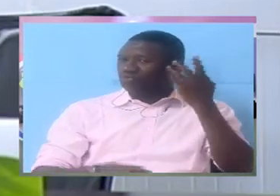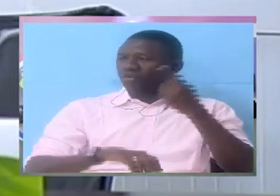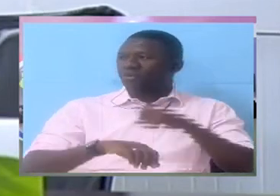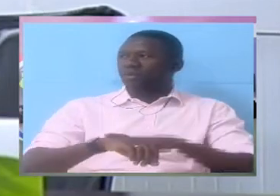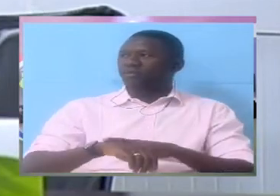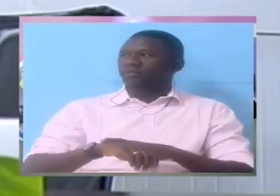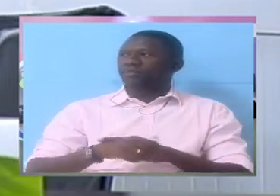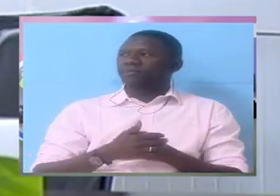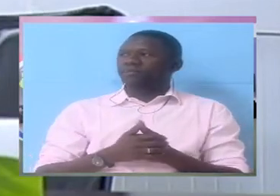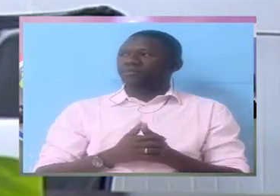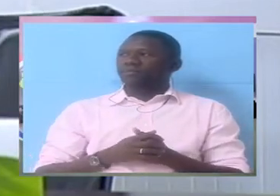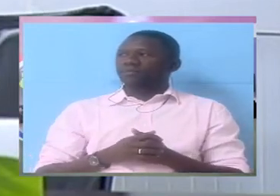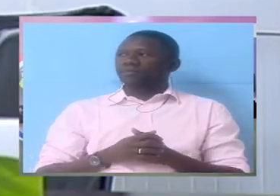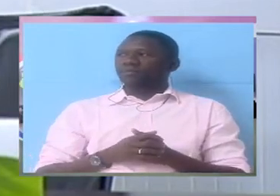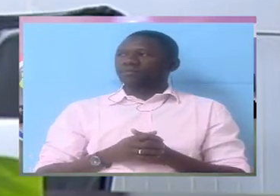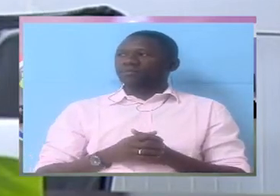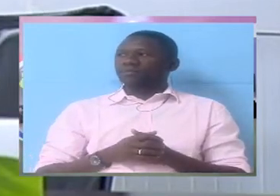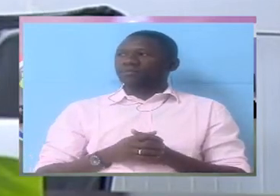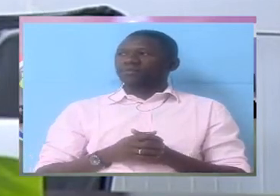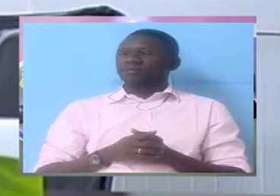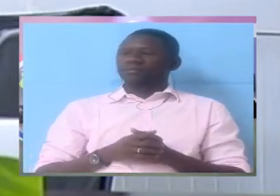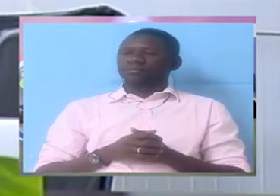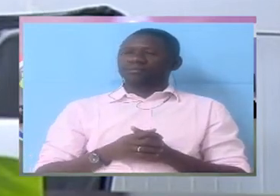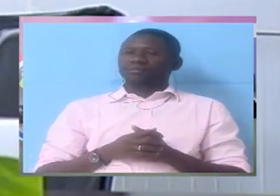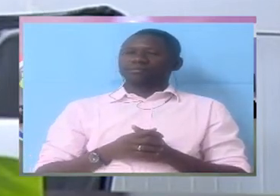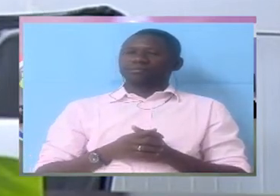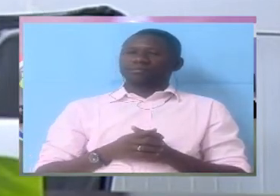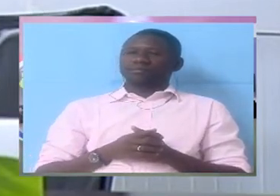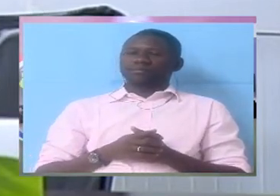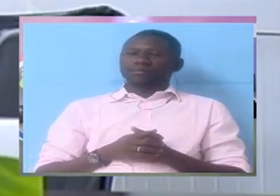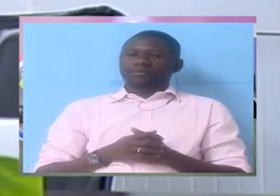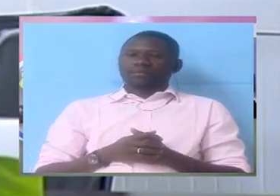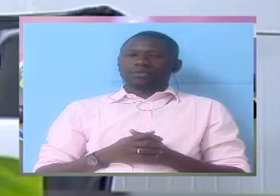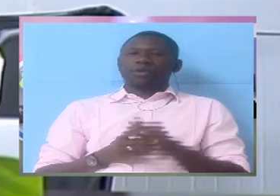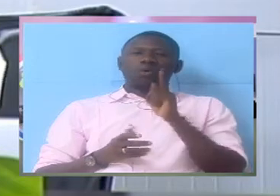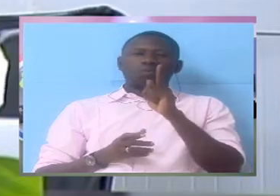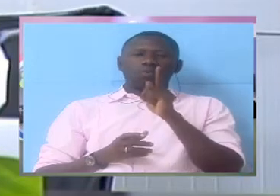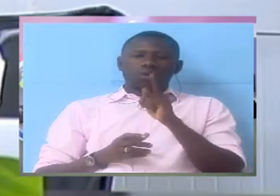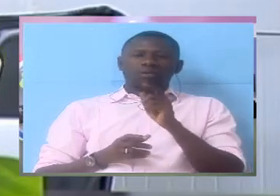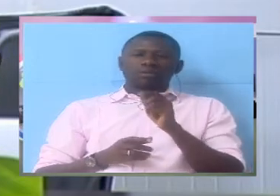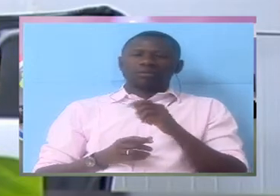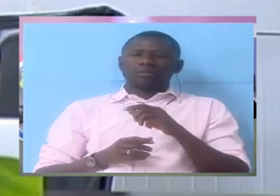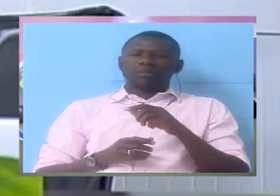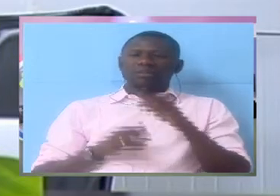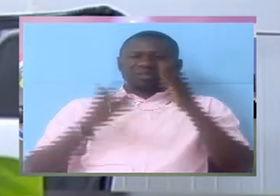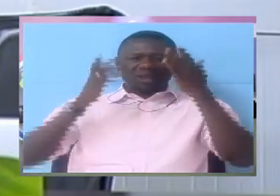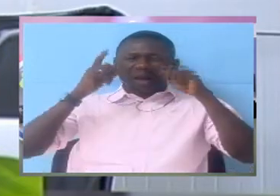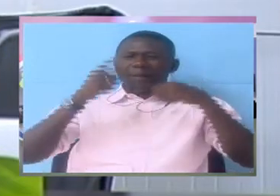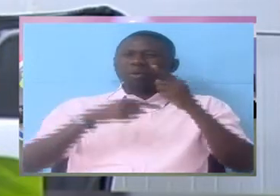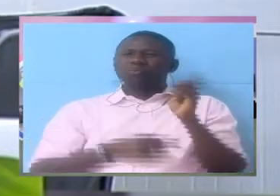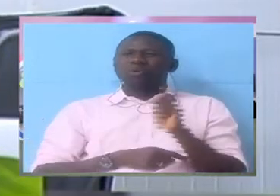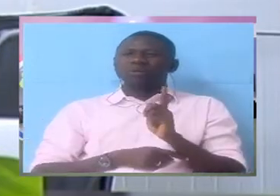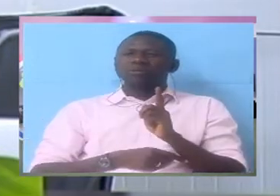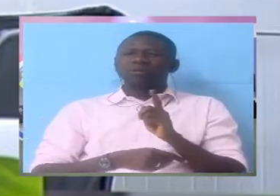One of these was these money doublers. When